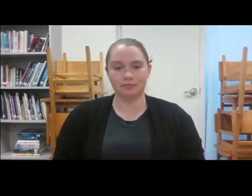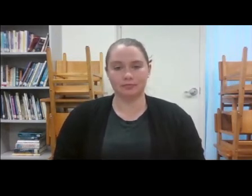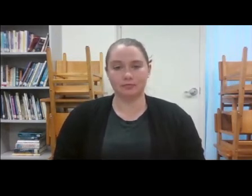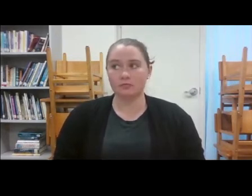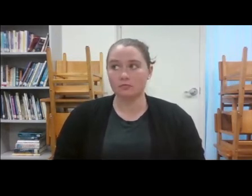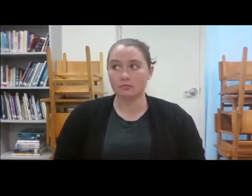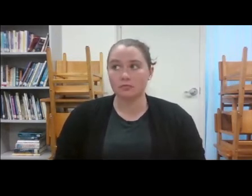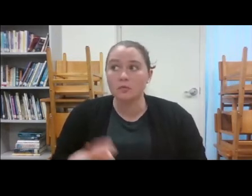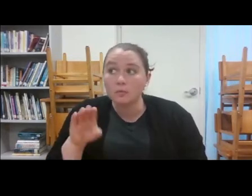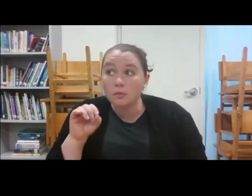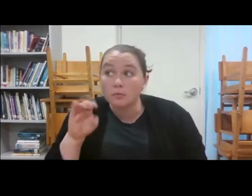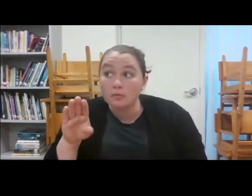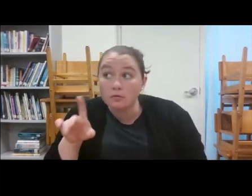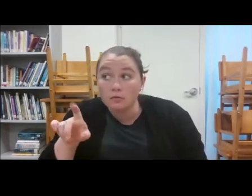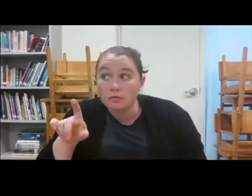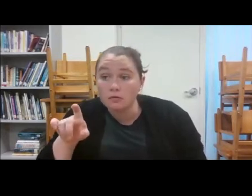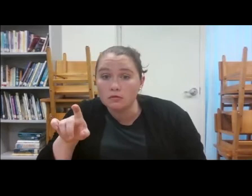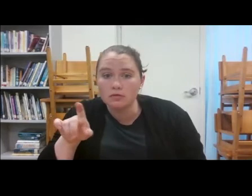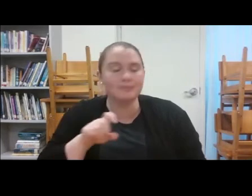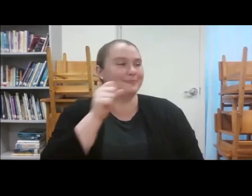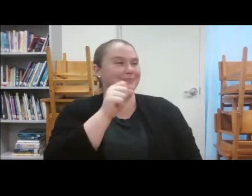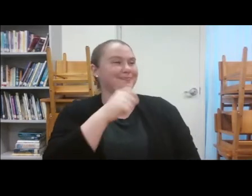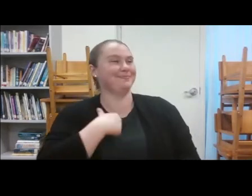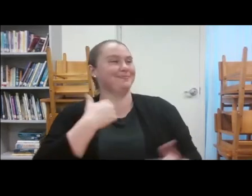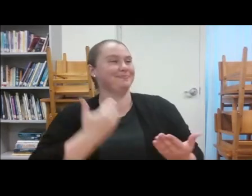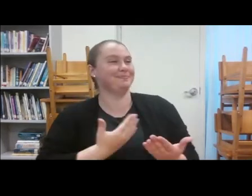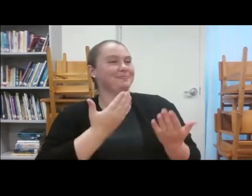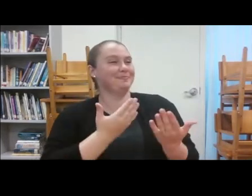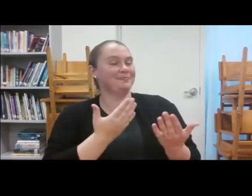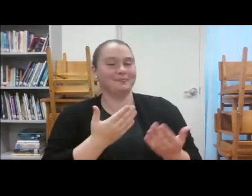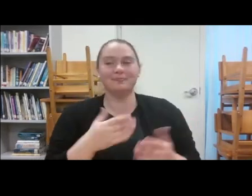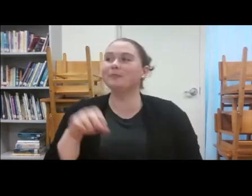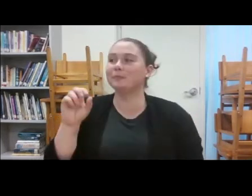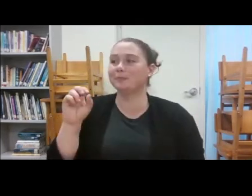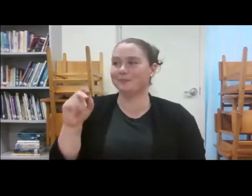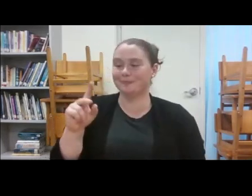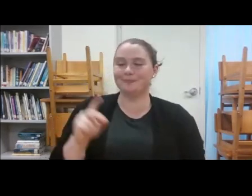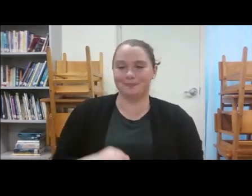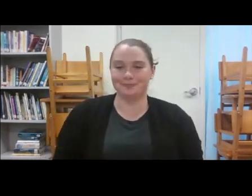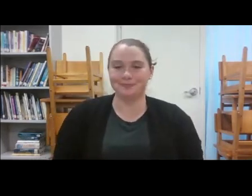Are you there? Yes, still here. Okay.